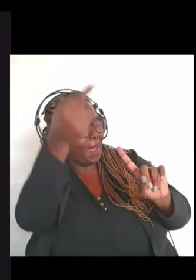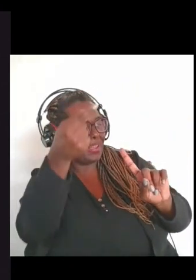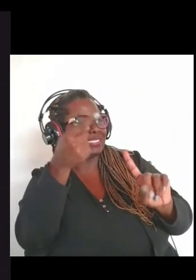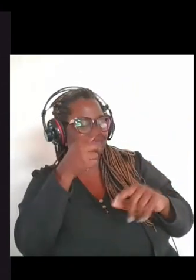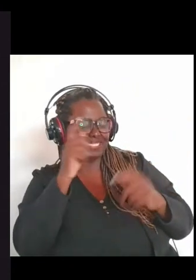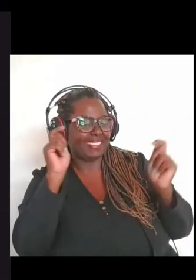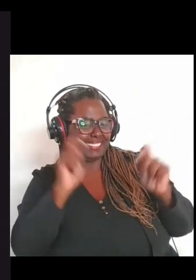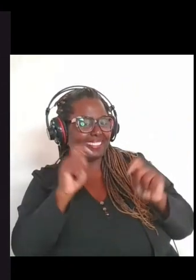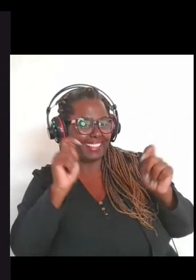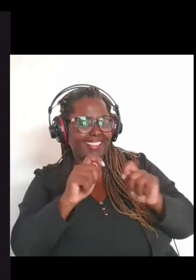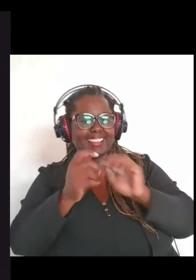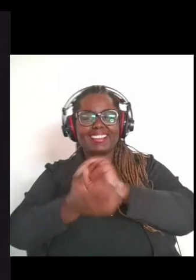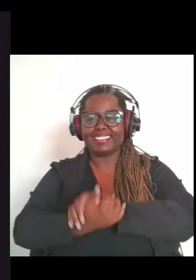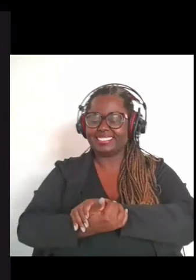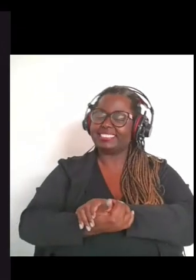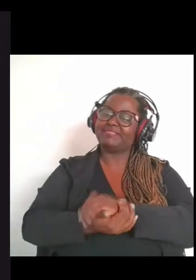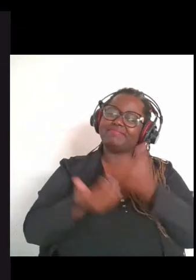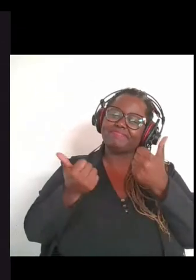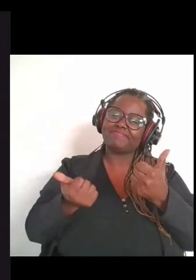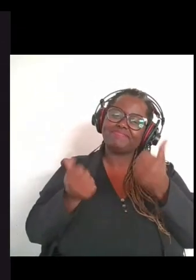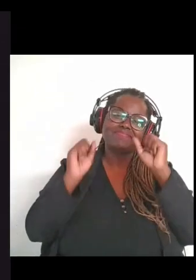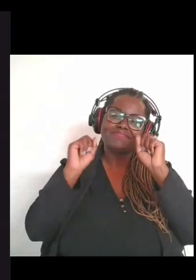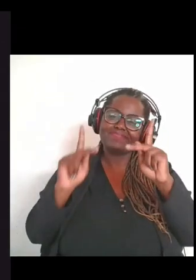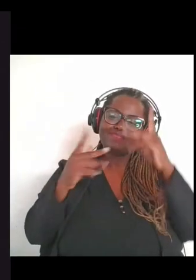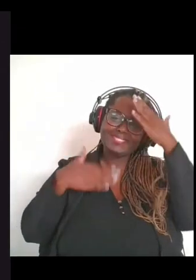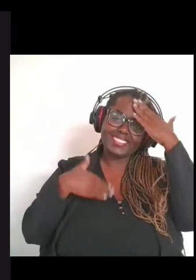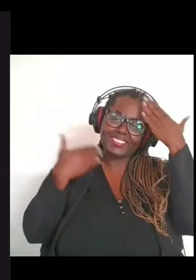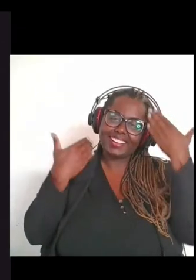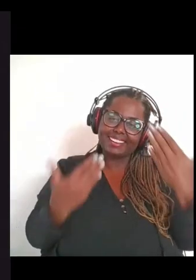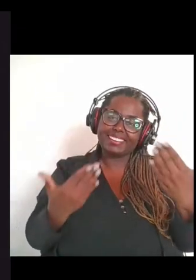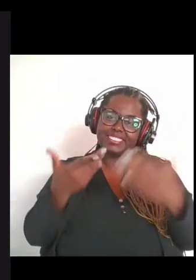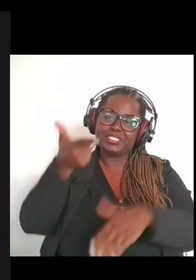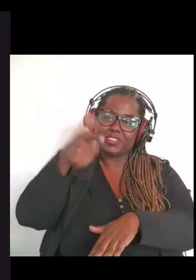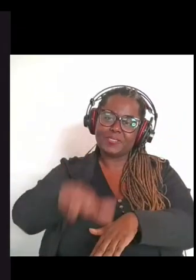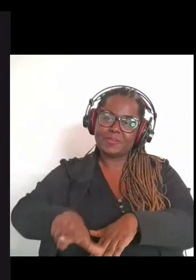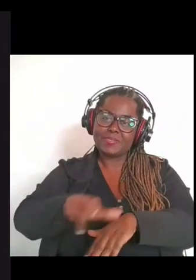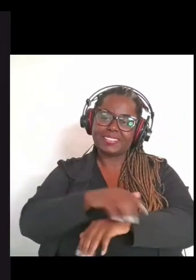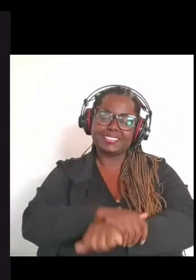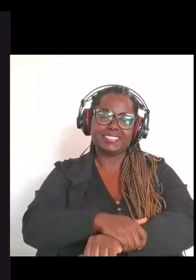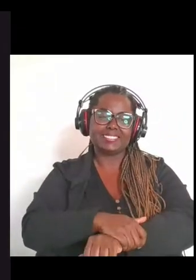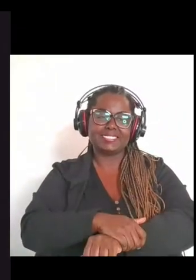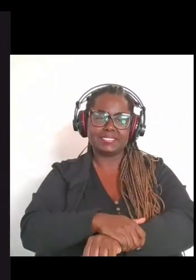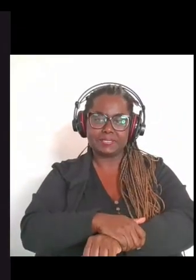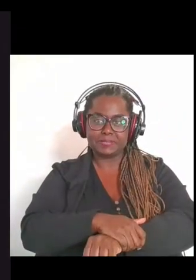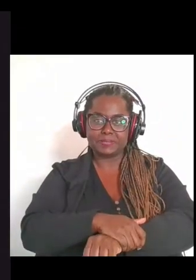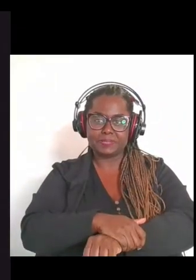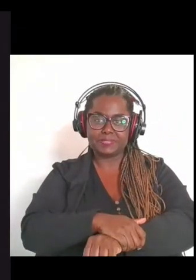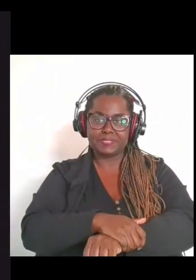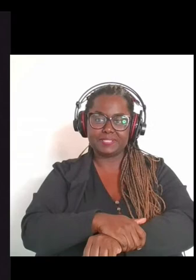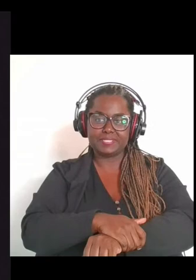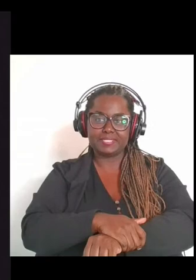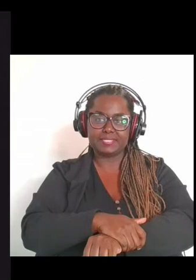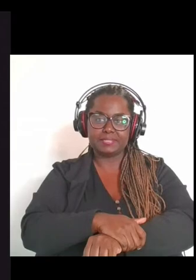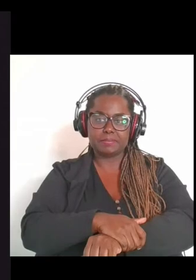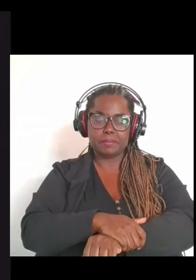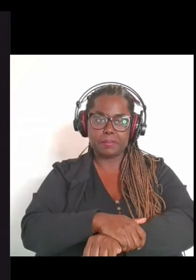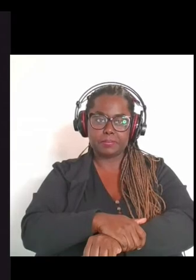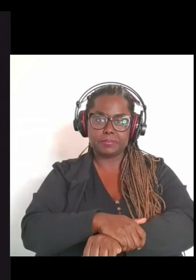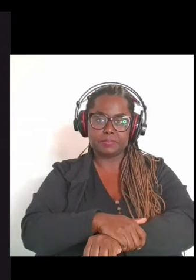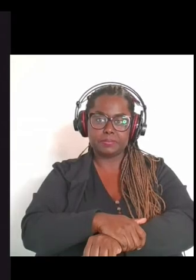okay thank you and thanks for the audience yes we're going to make it happen for